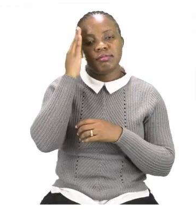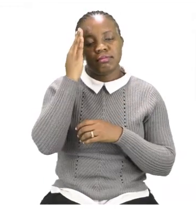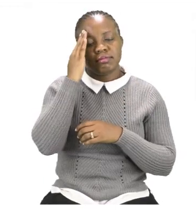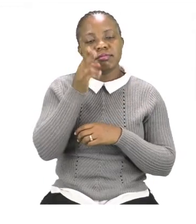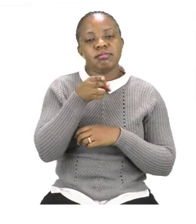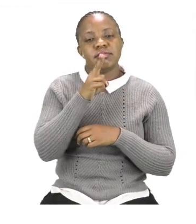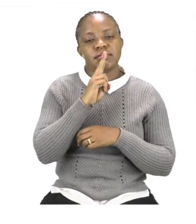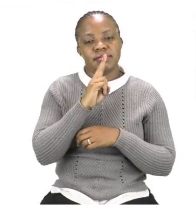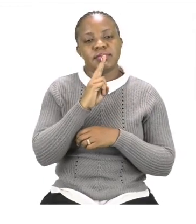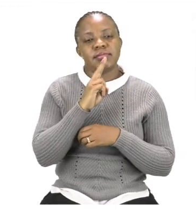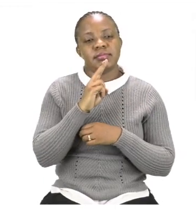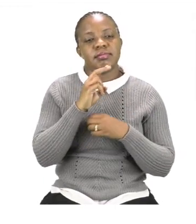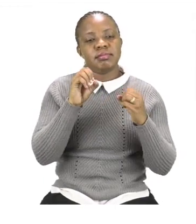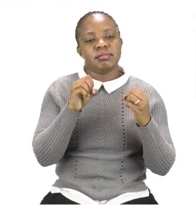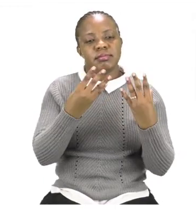children.